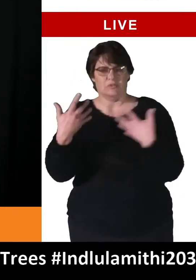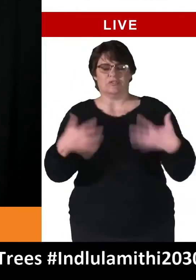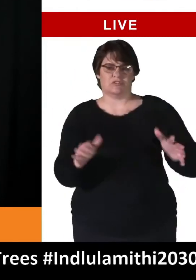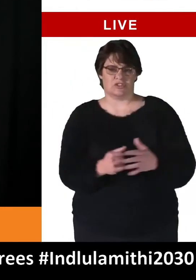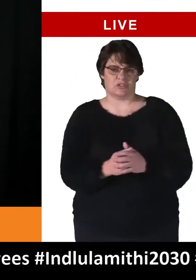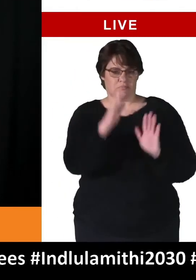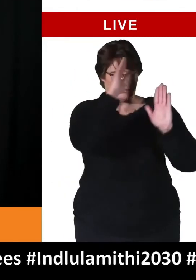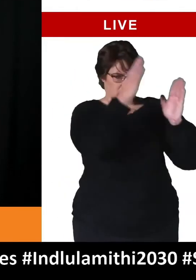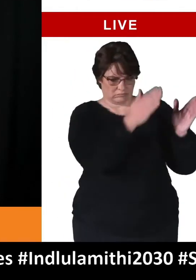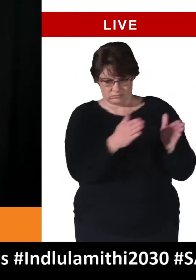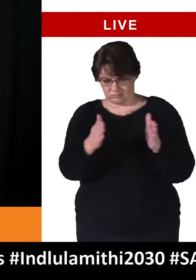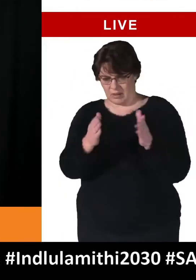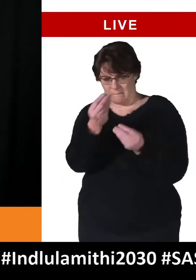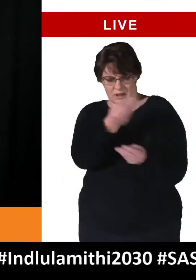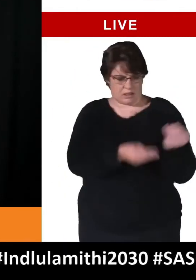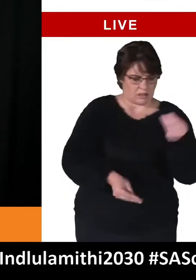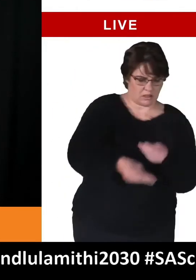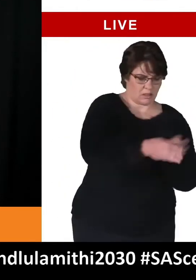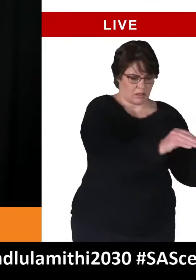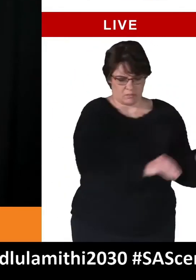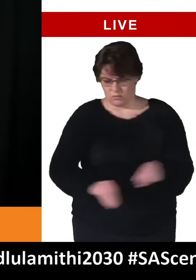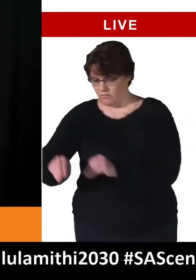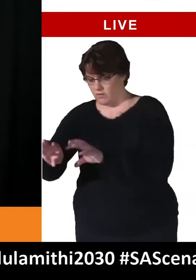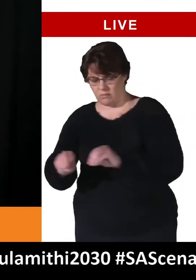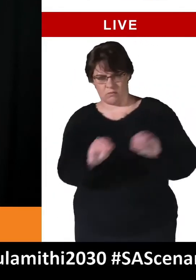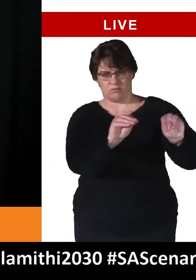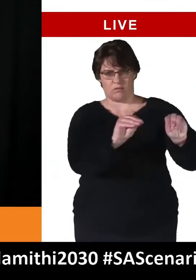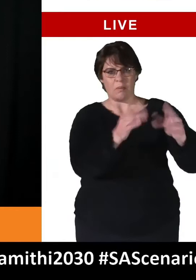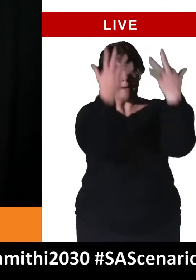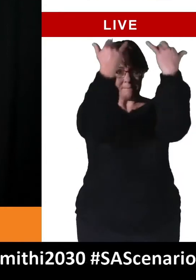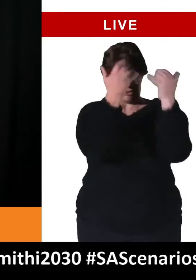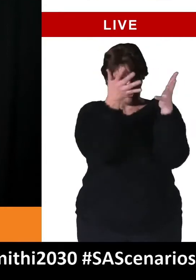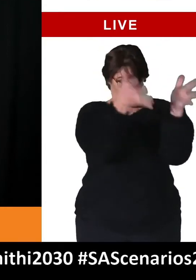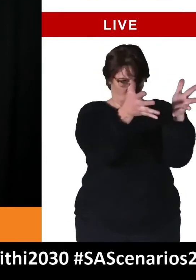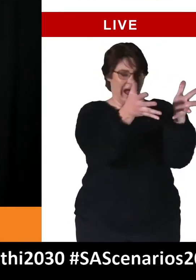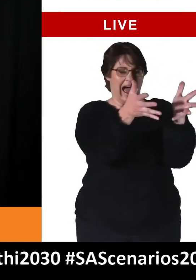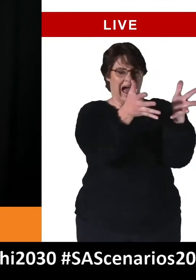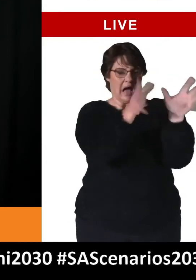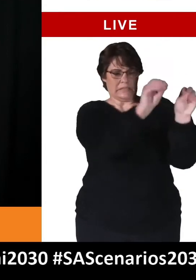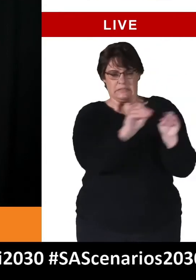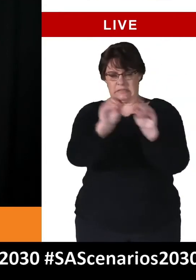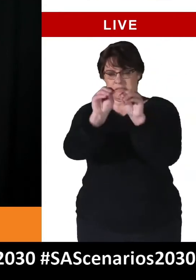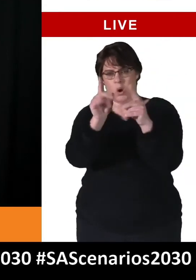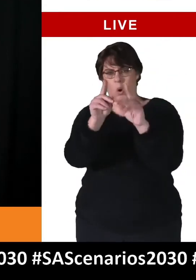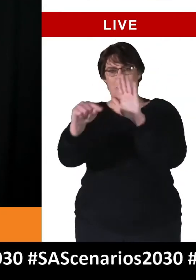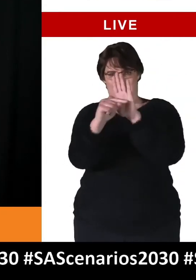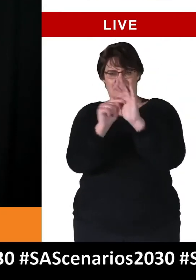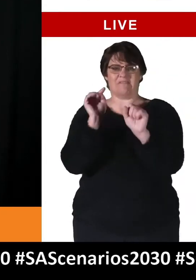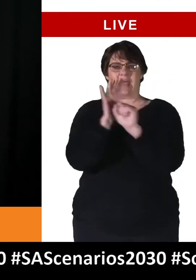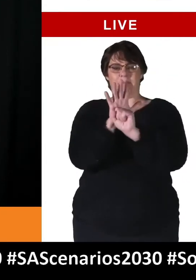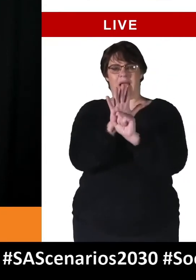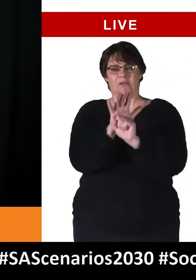They have shifted monies from an already strained budget to try and mitigate the negative impact